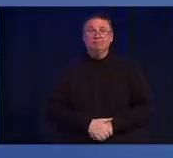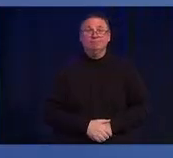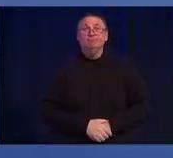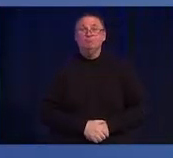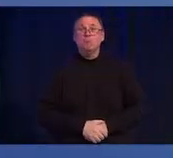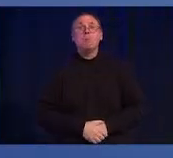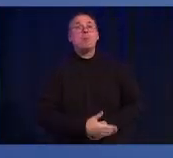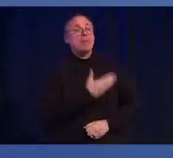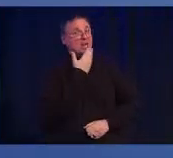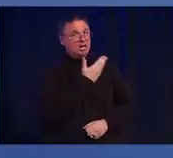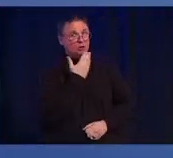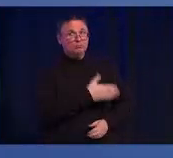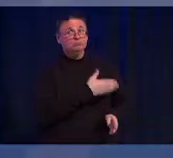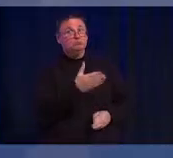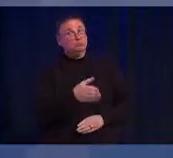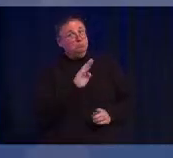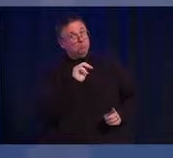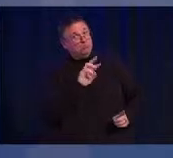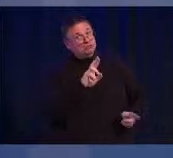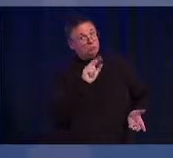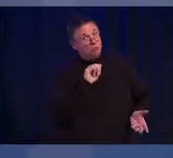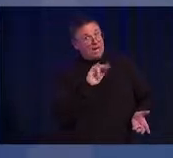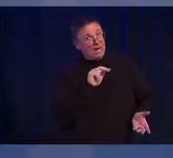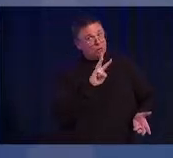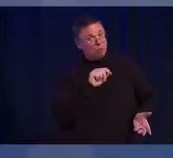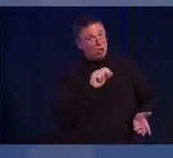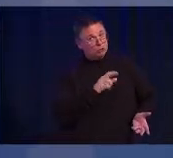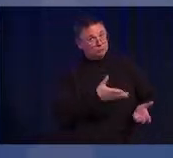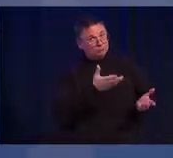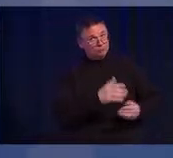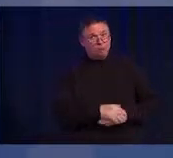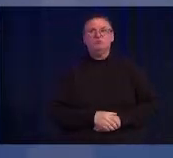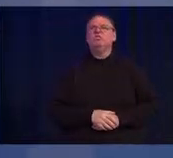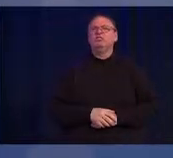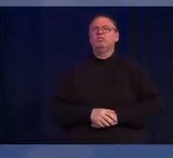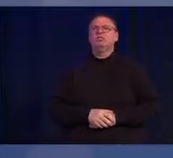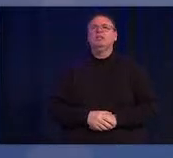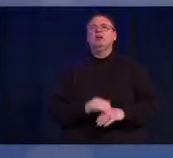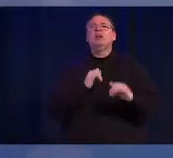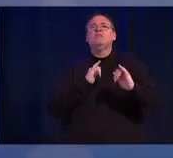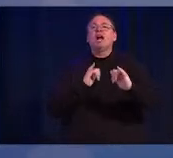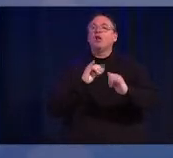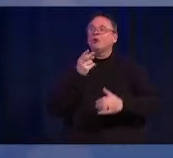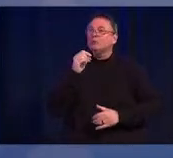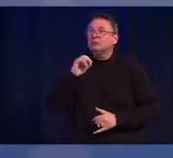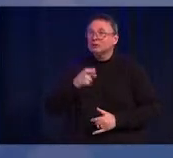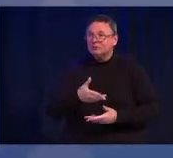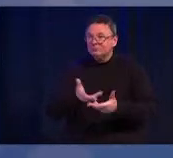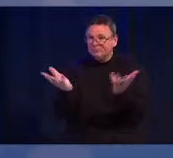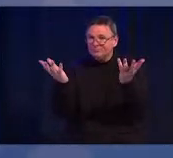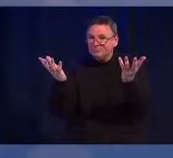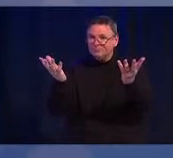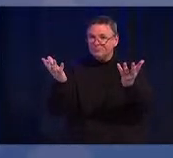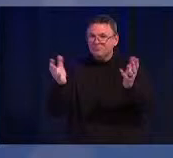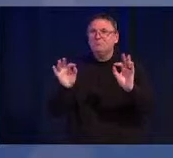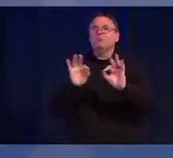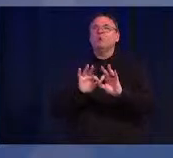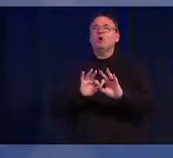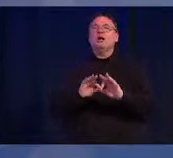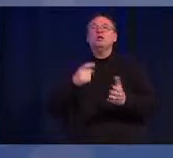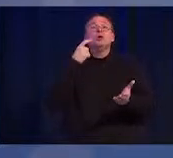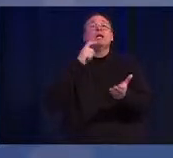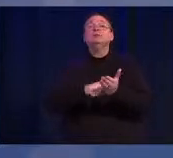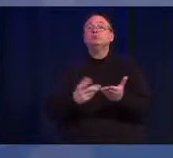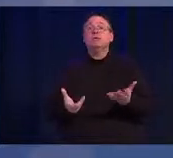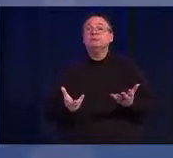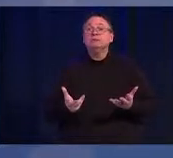Rainwater? So, fellow Hoosiers, first of all, we have to realize that they're